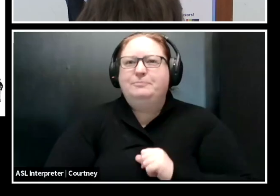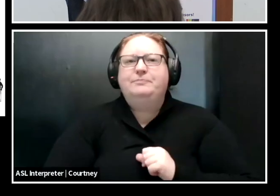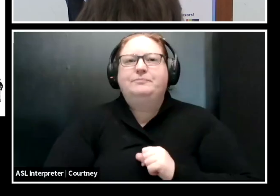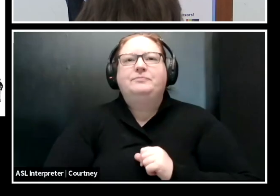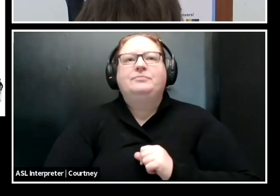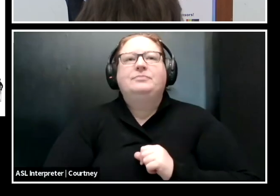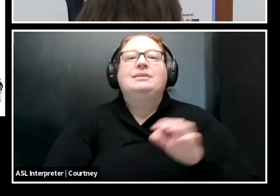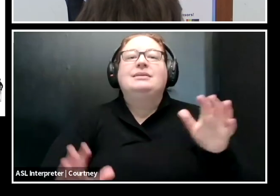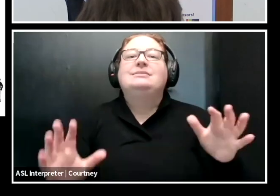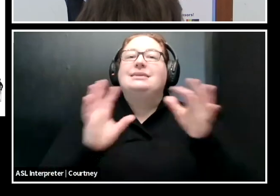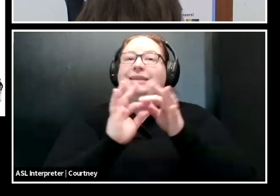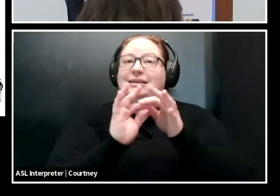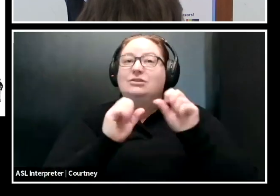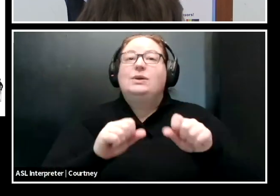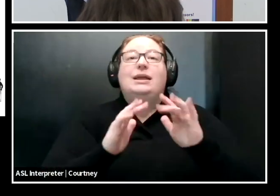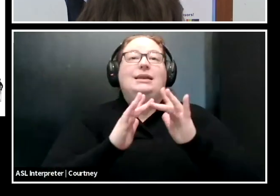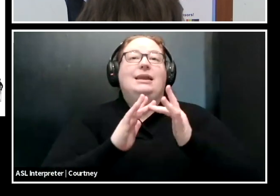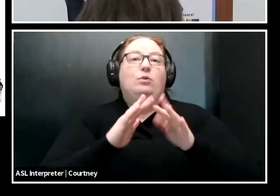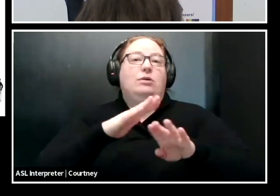do network-based analysis.